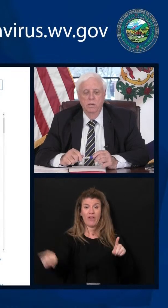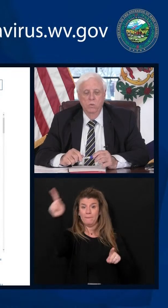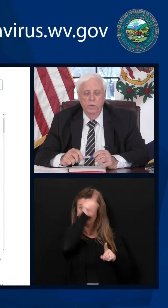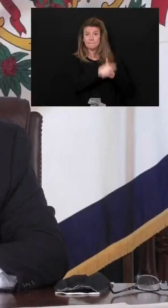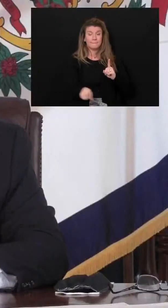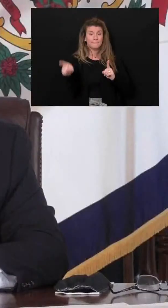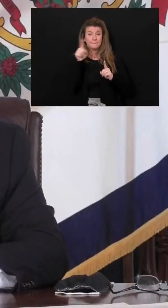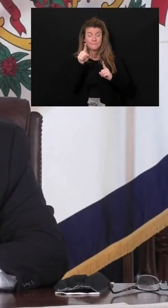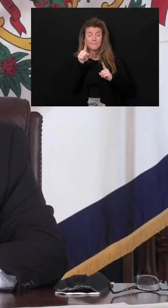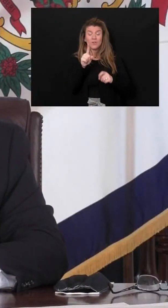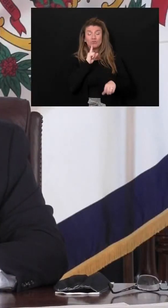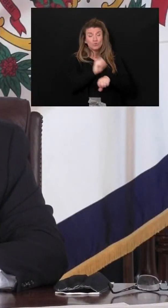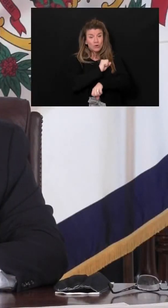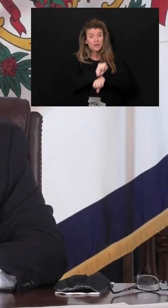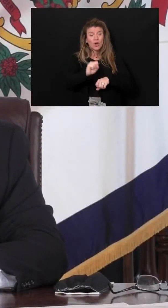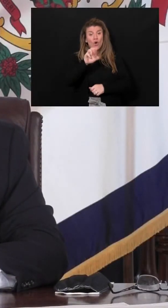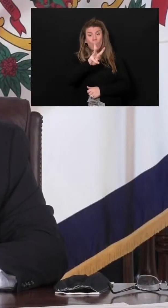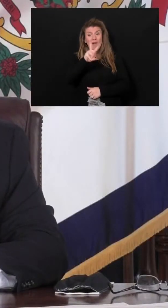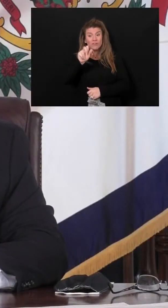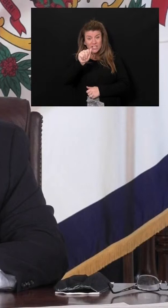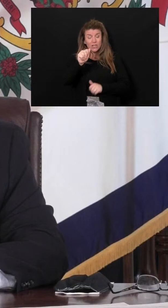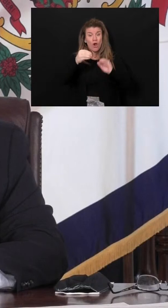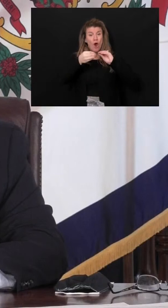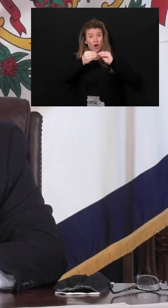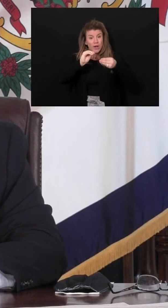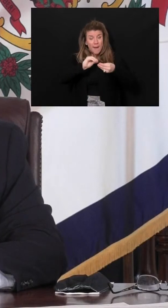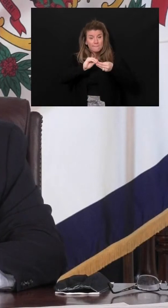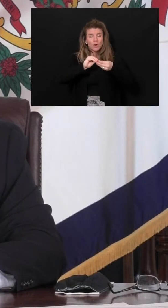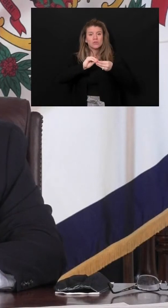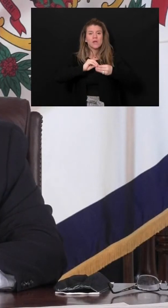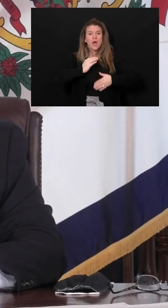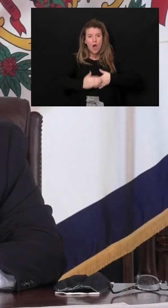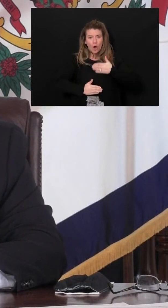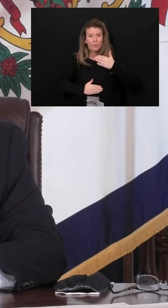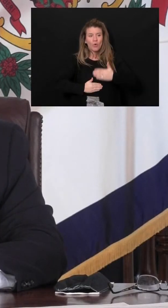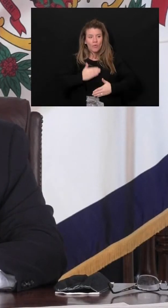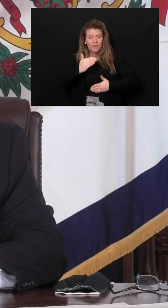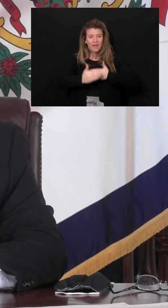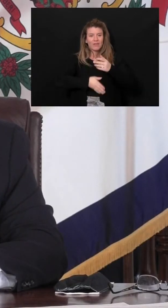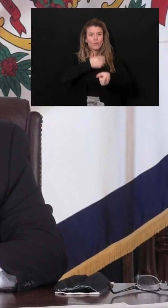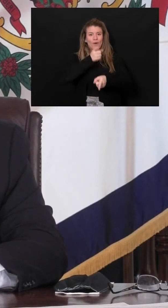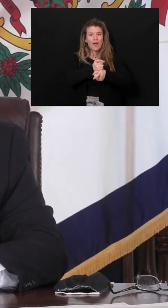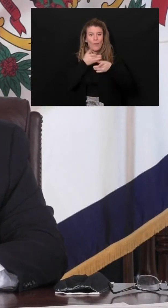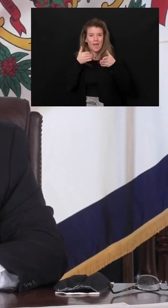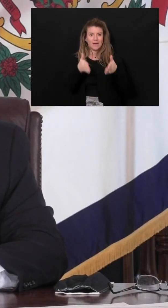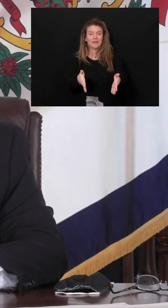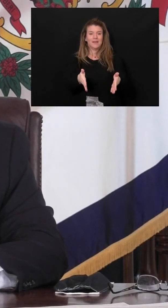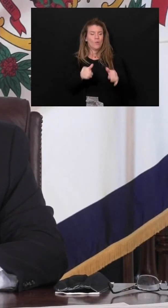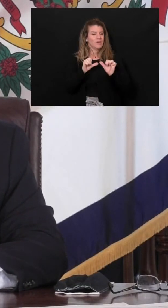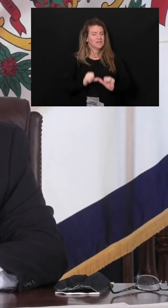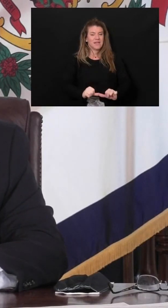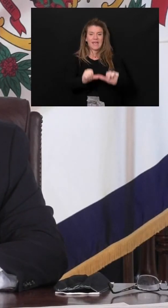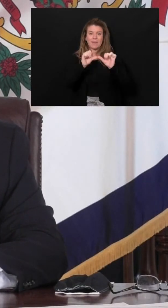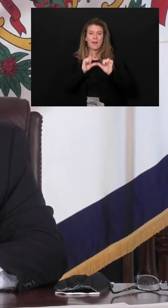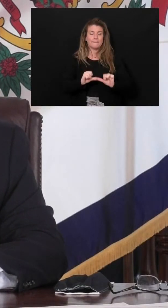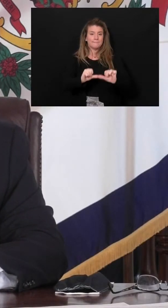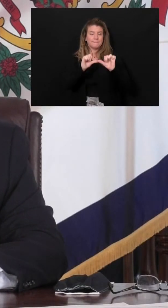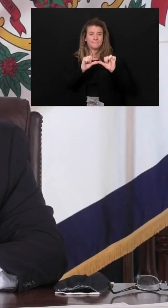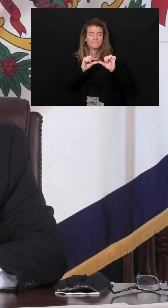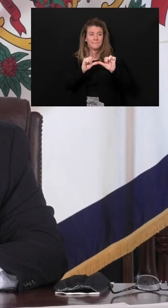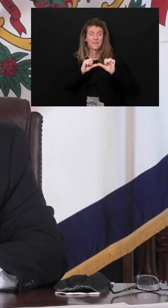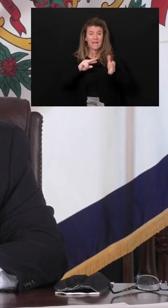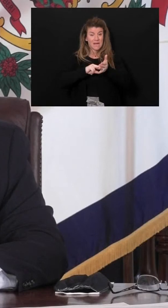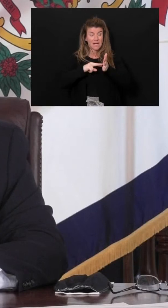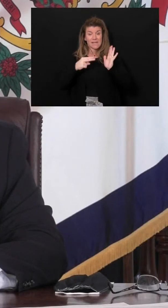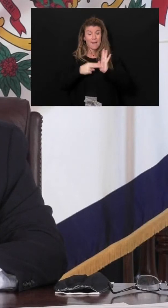absolutely, West Virginia, our numbers are all moving the right way, and we just need to keep it up. It doesn't mean that these